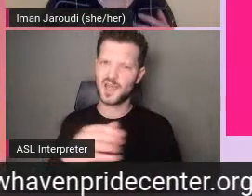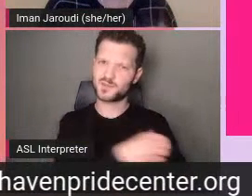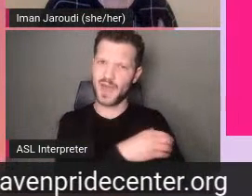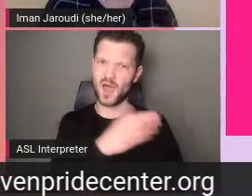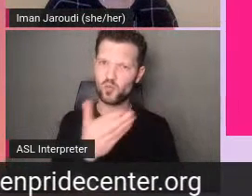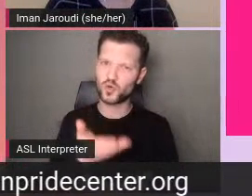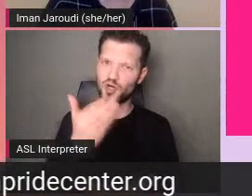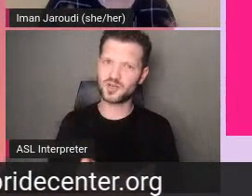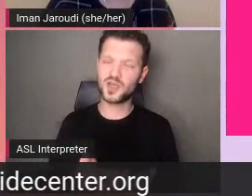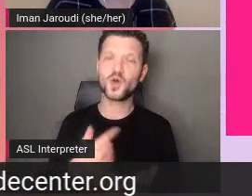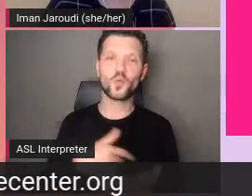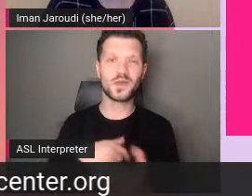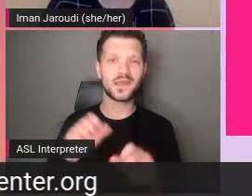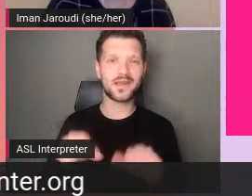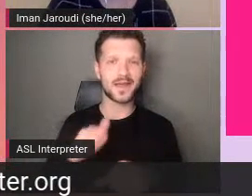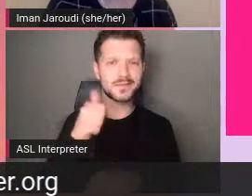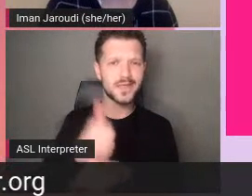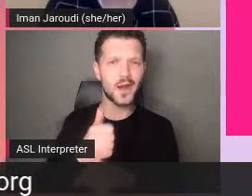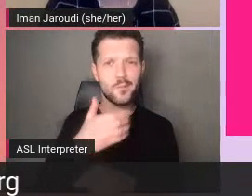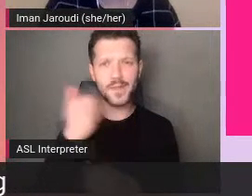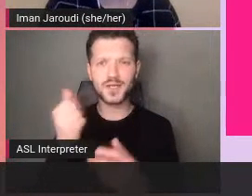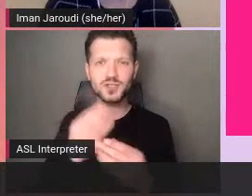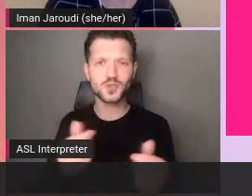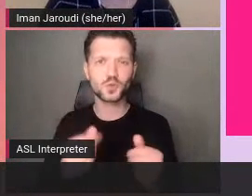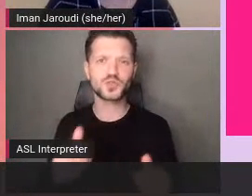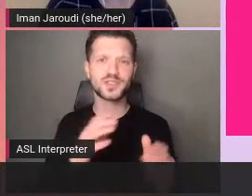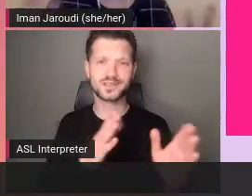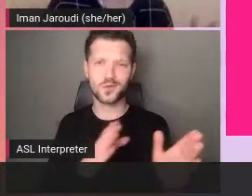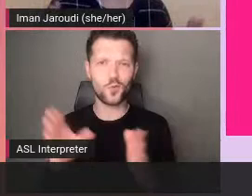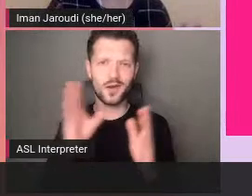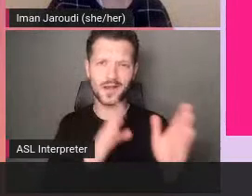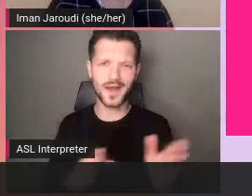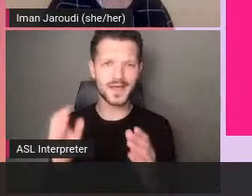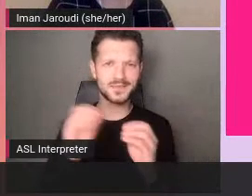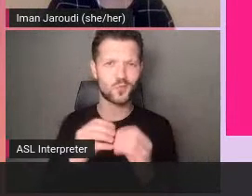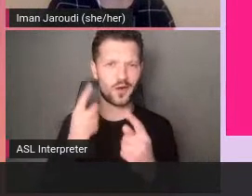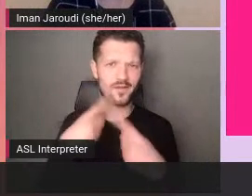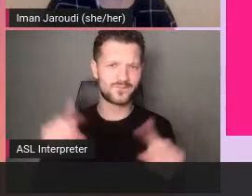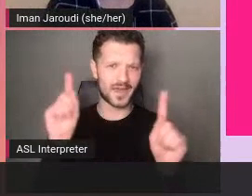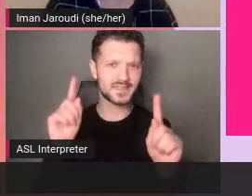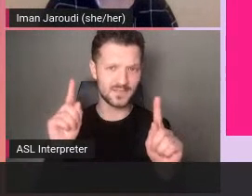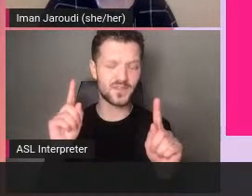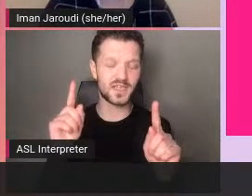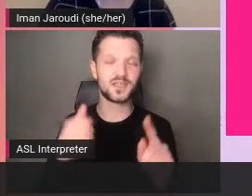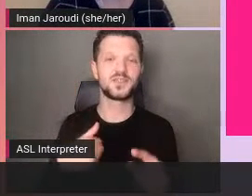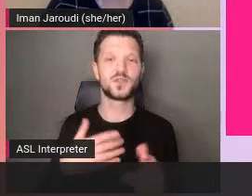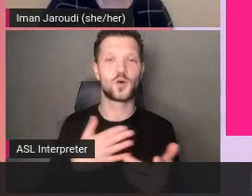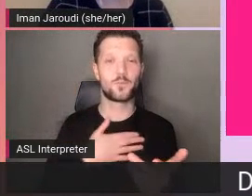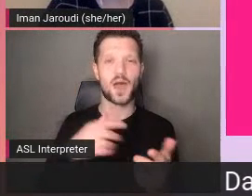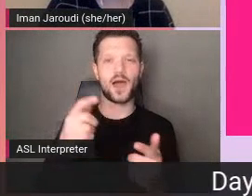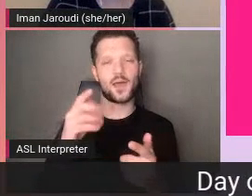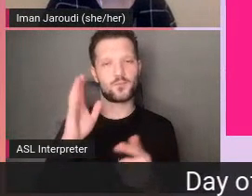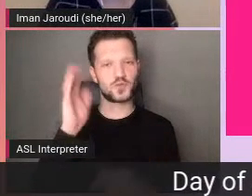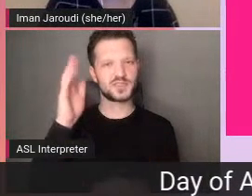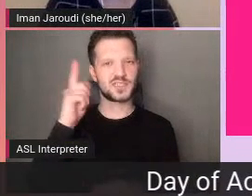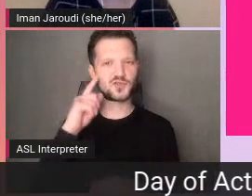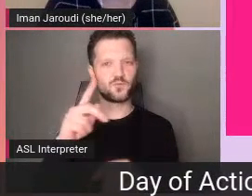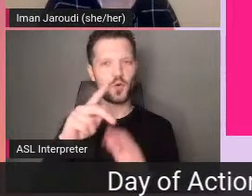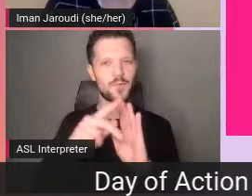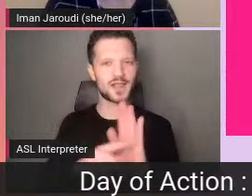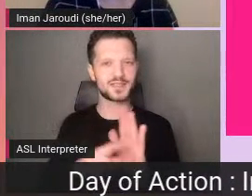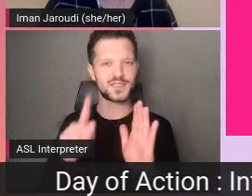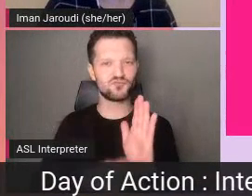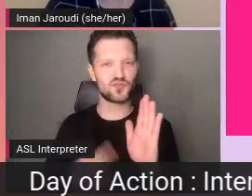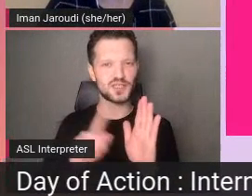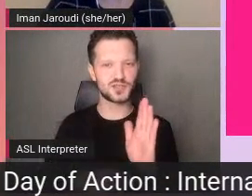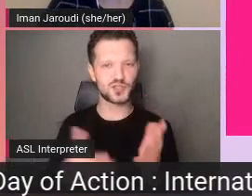to create better solutions and organize more effectively. So that closes out my presentation on my policy research. With